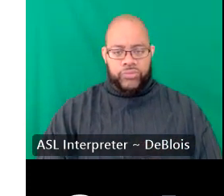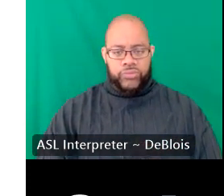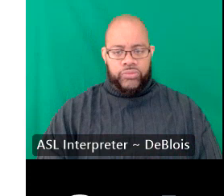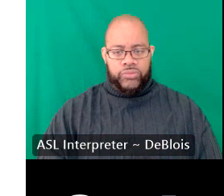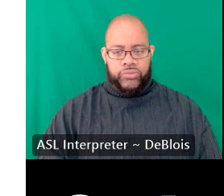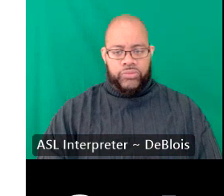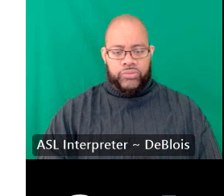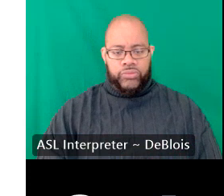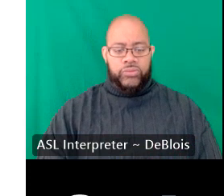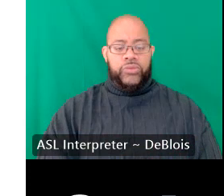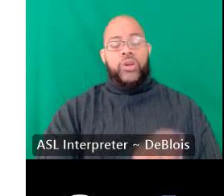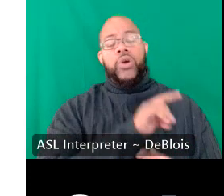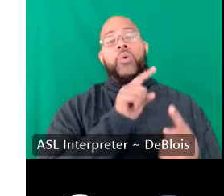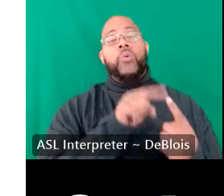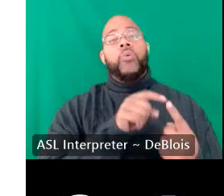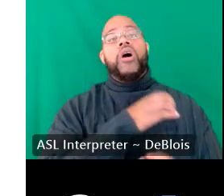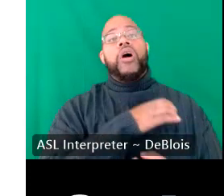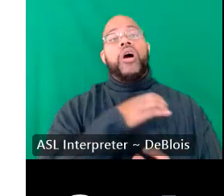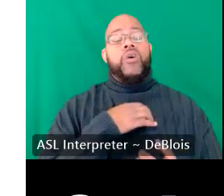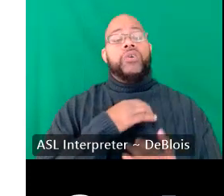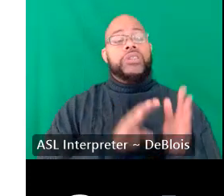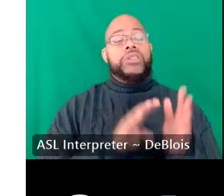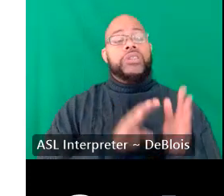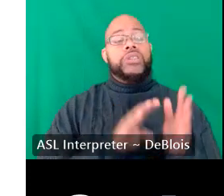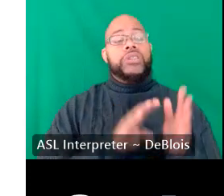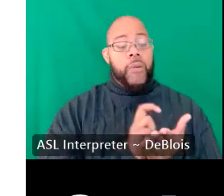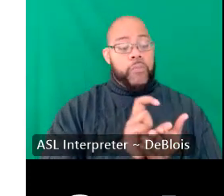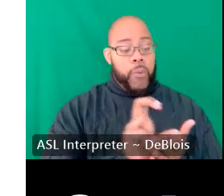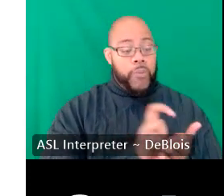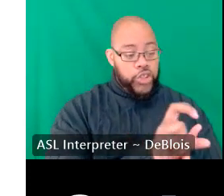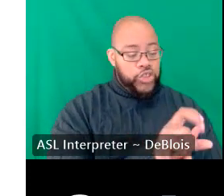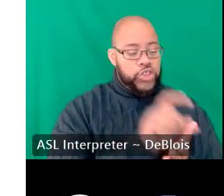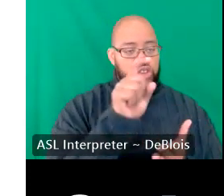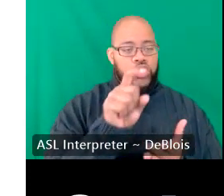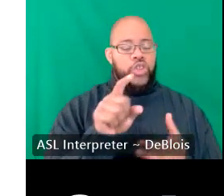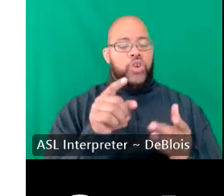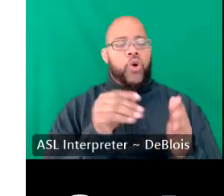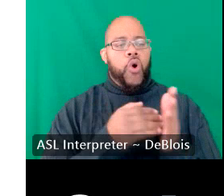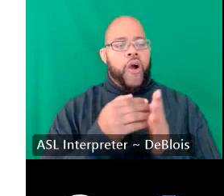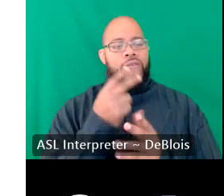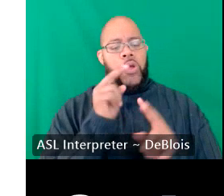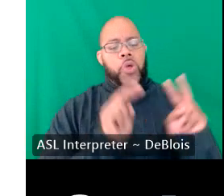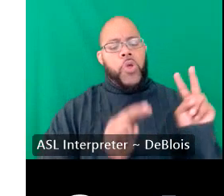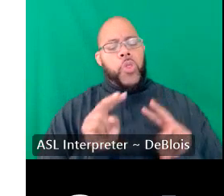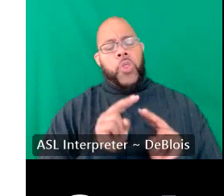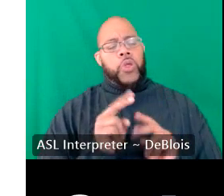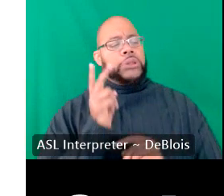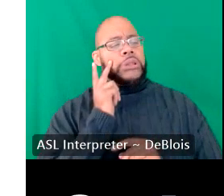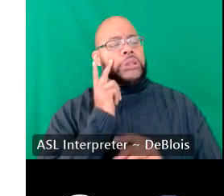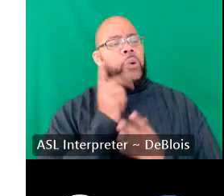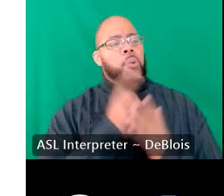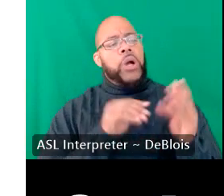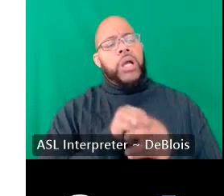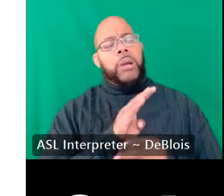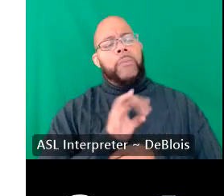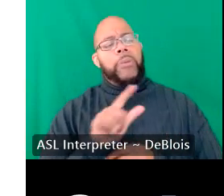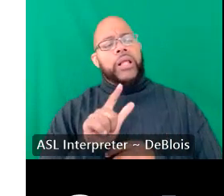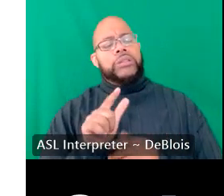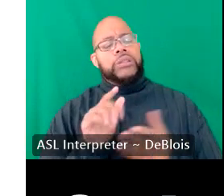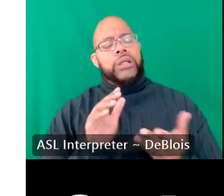Once Congress has put together appropriations bills, you should also be looking to see what is in those bills compared to